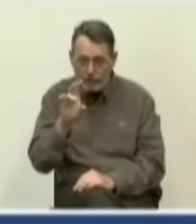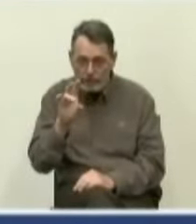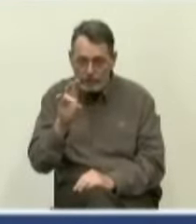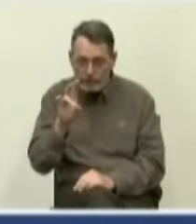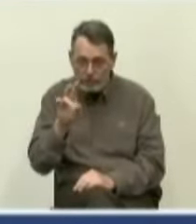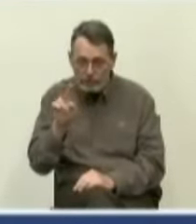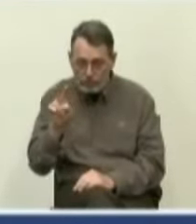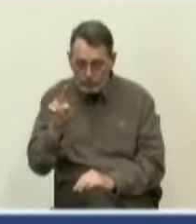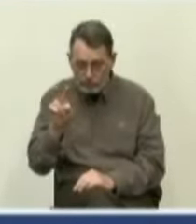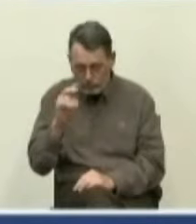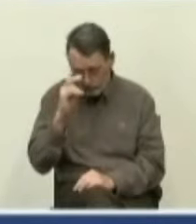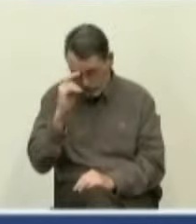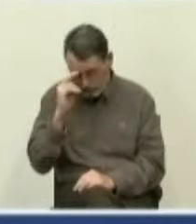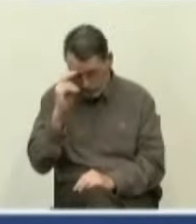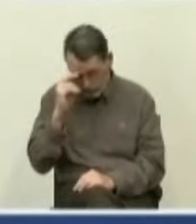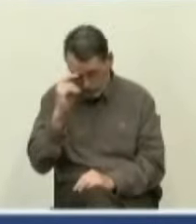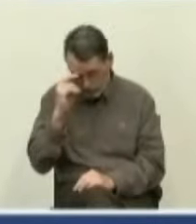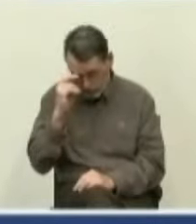773772.